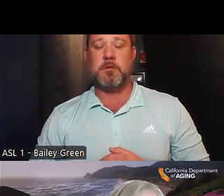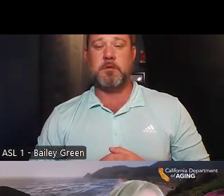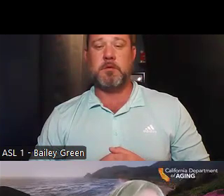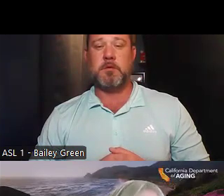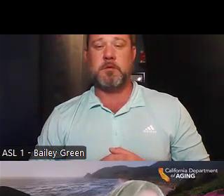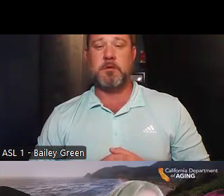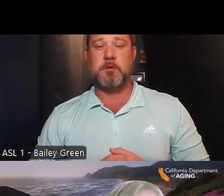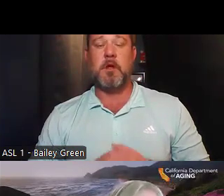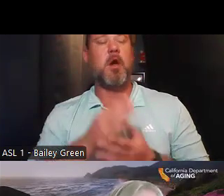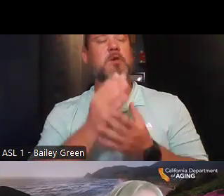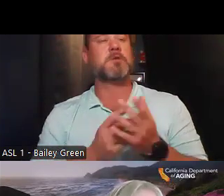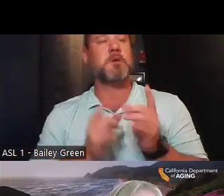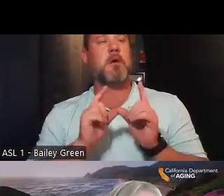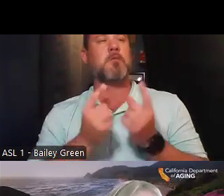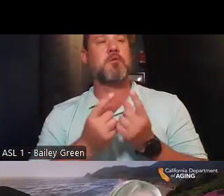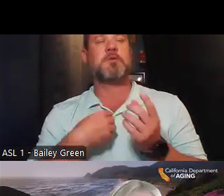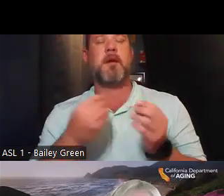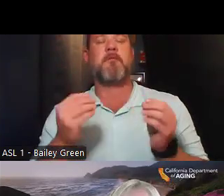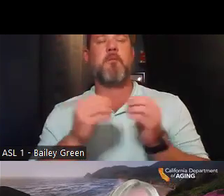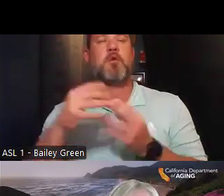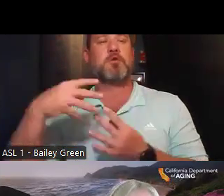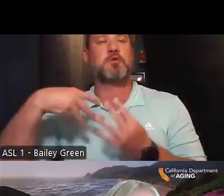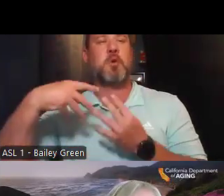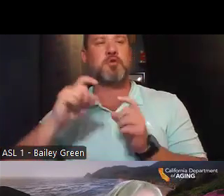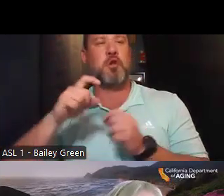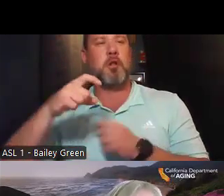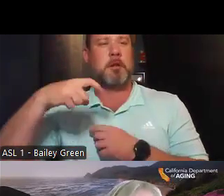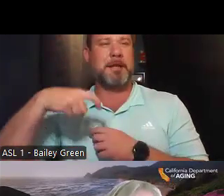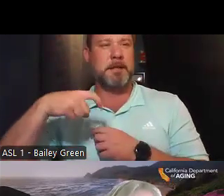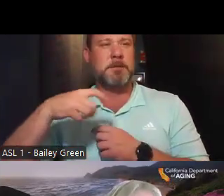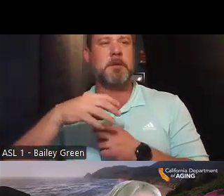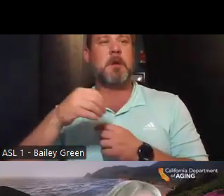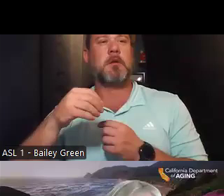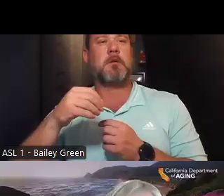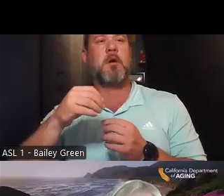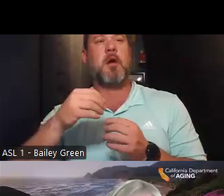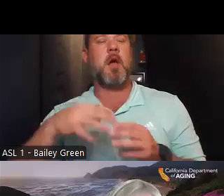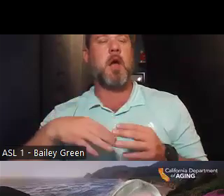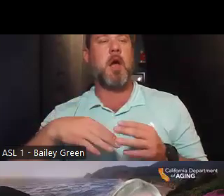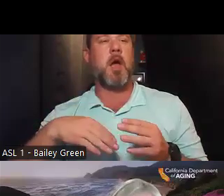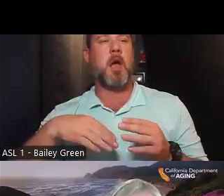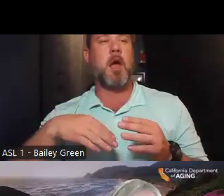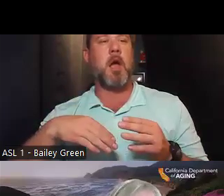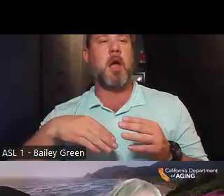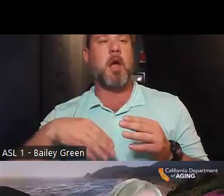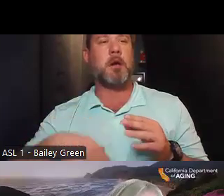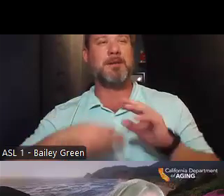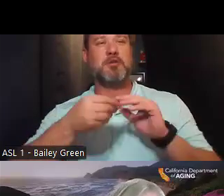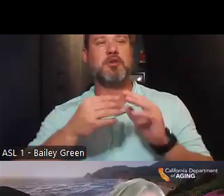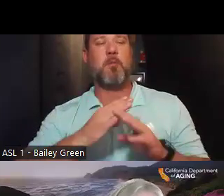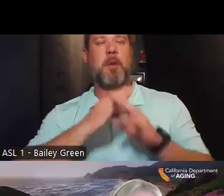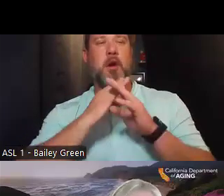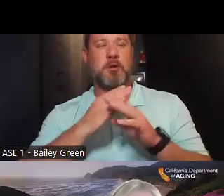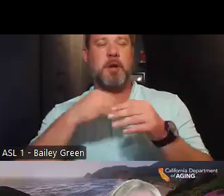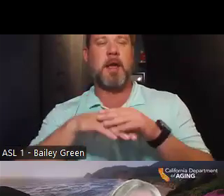are certain groups that have greater social needs and face additional barriers to accessing